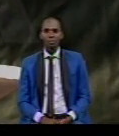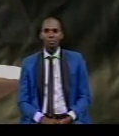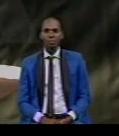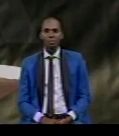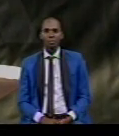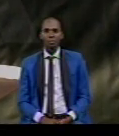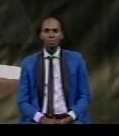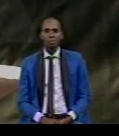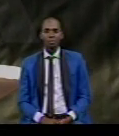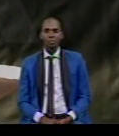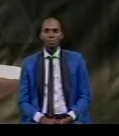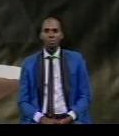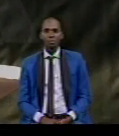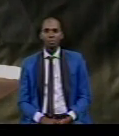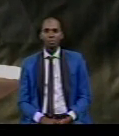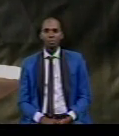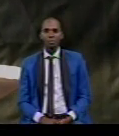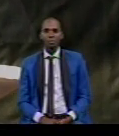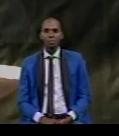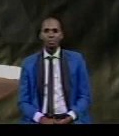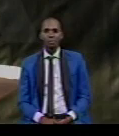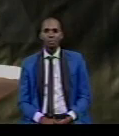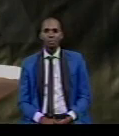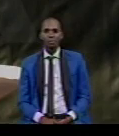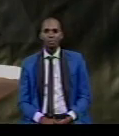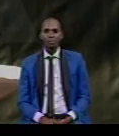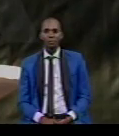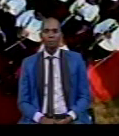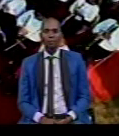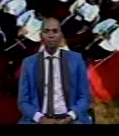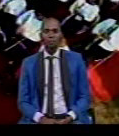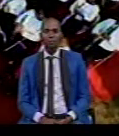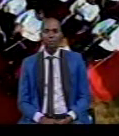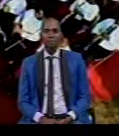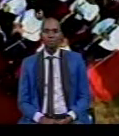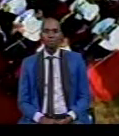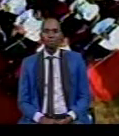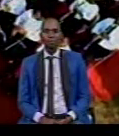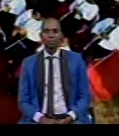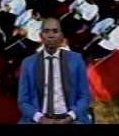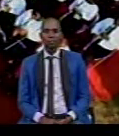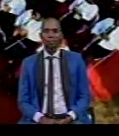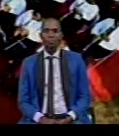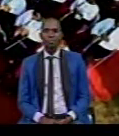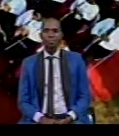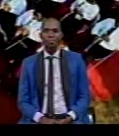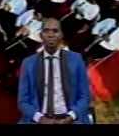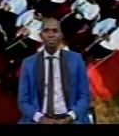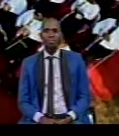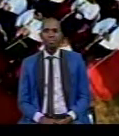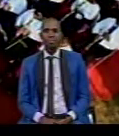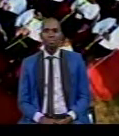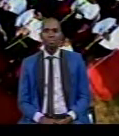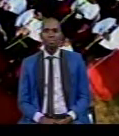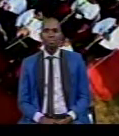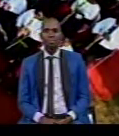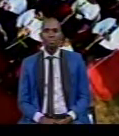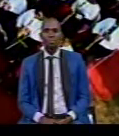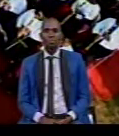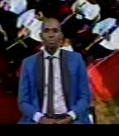the man in any generation, in every generation. Blessed is that